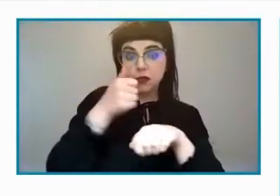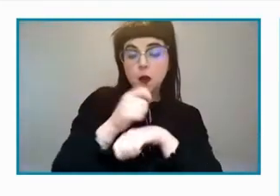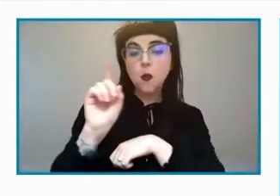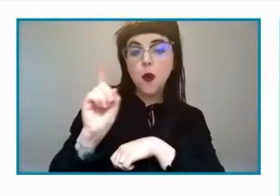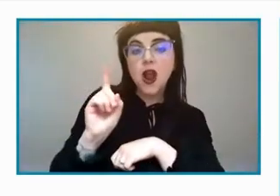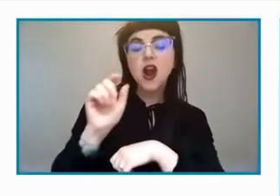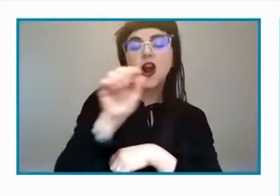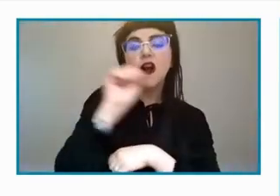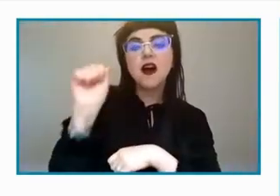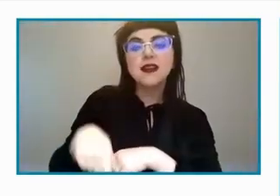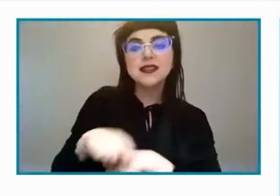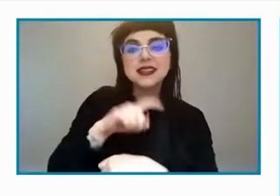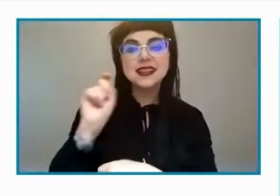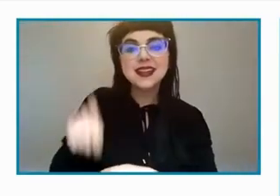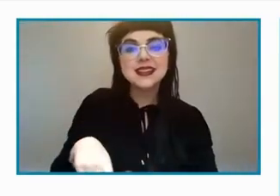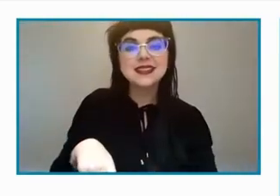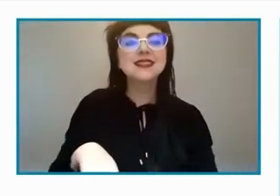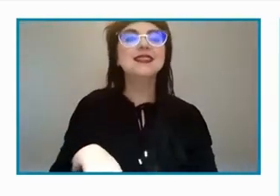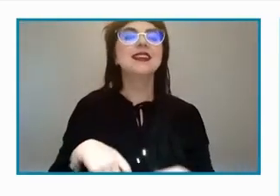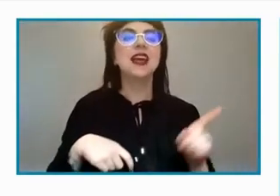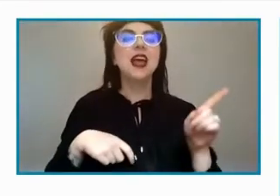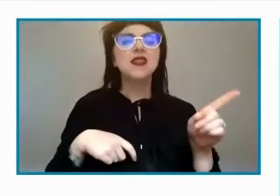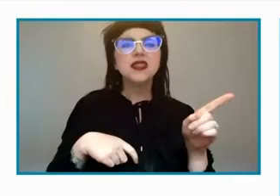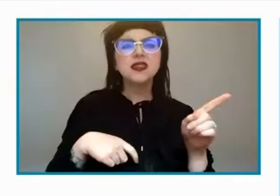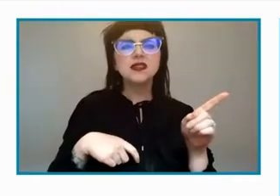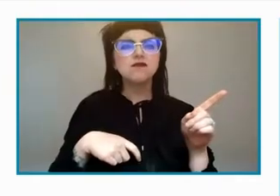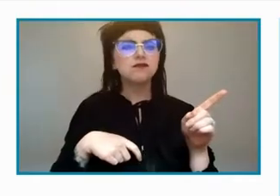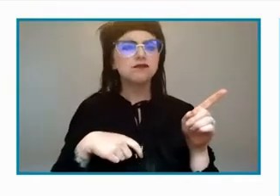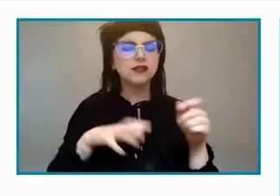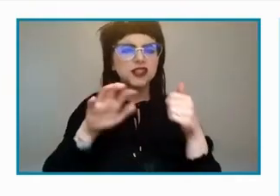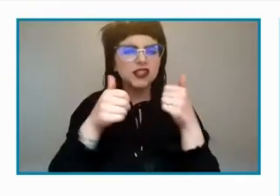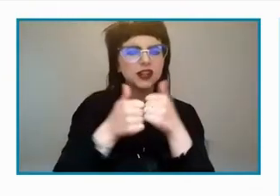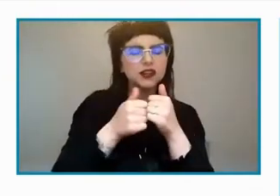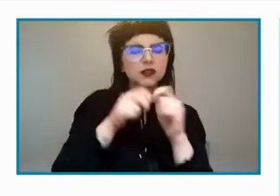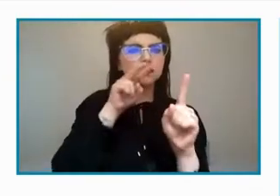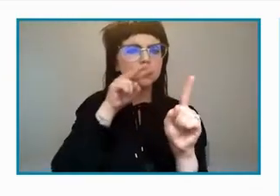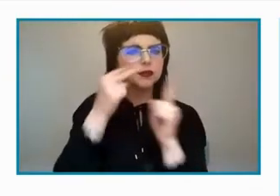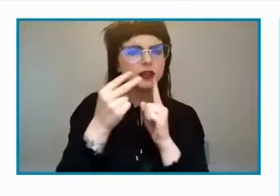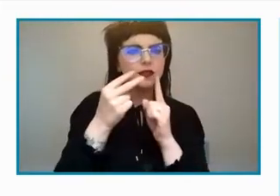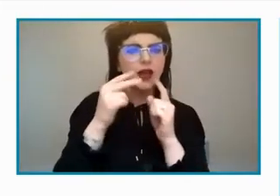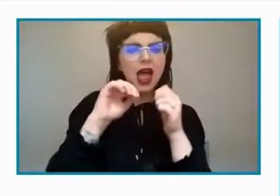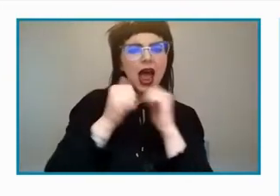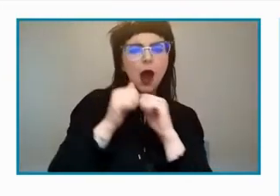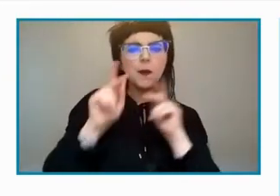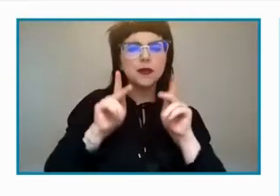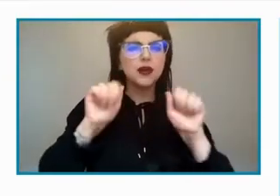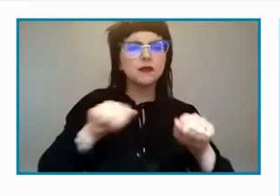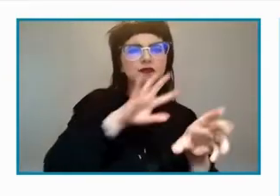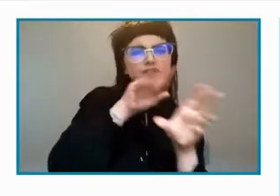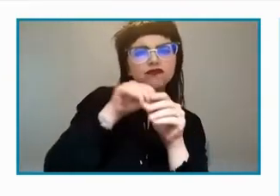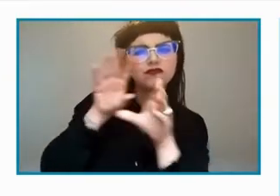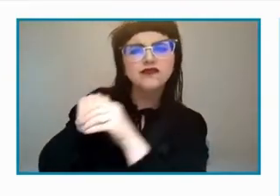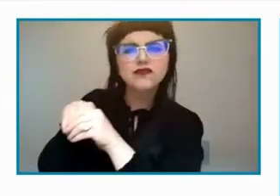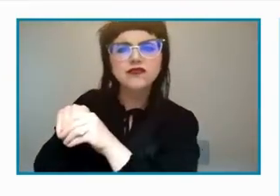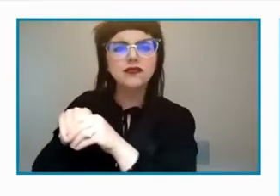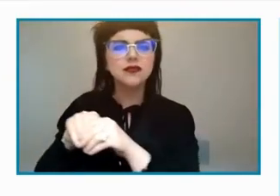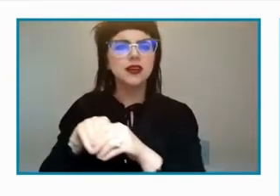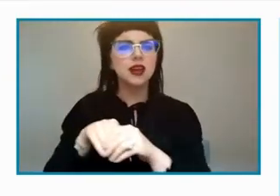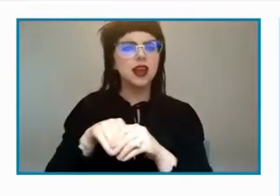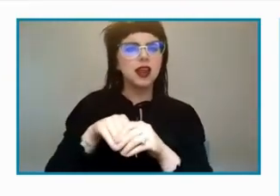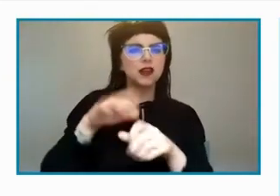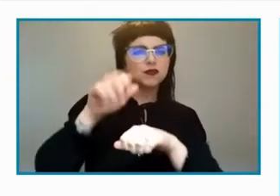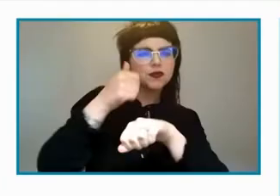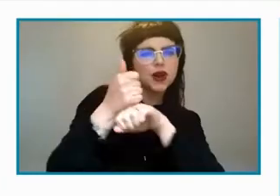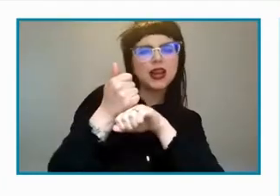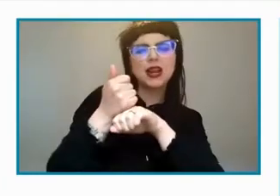and challenges perceptions of how people contribute by creating an arts-inspired, inclusive community of individuals with